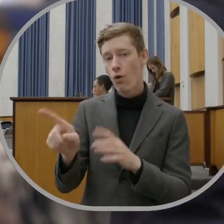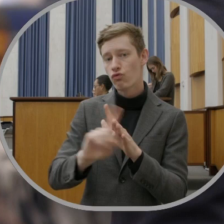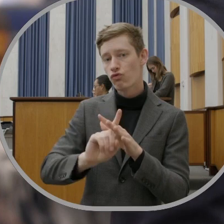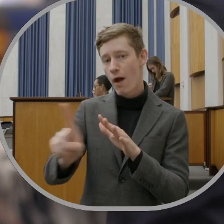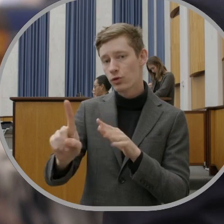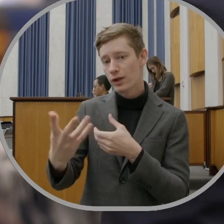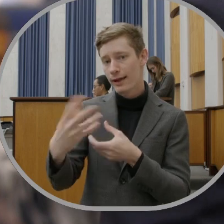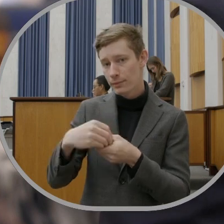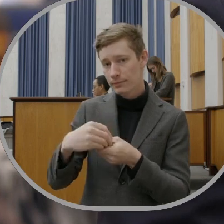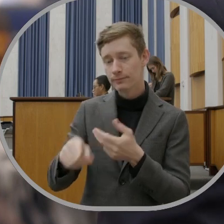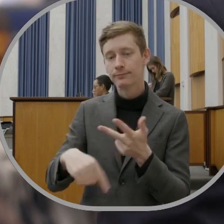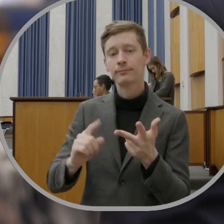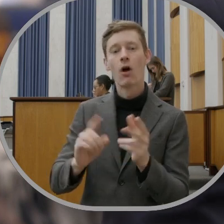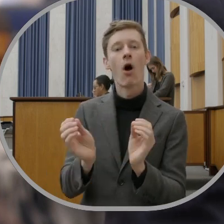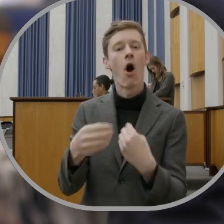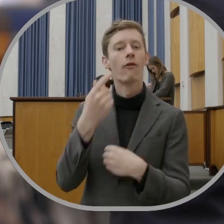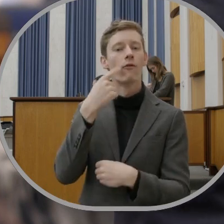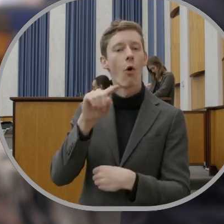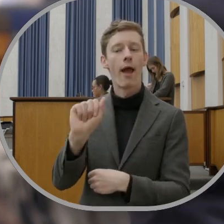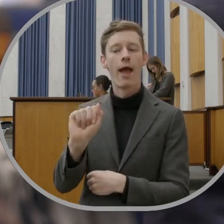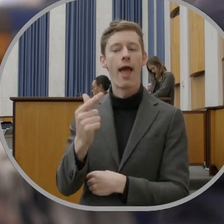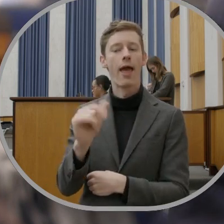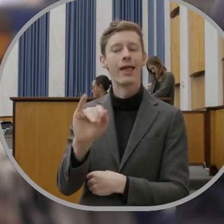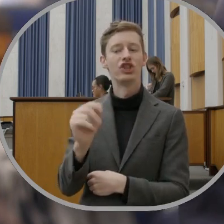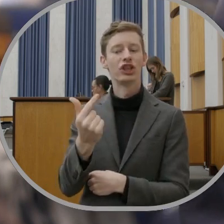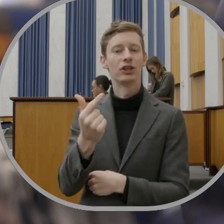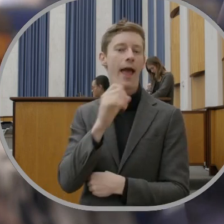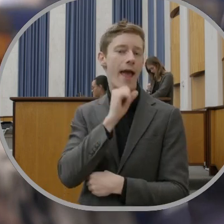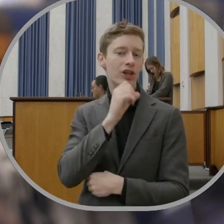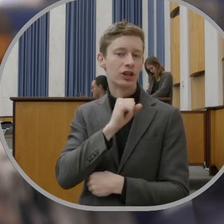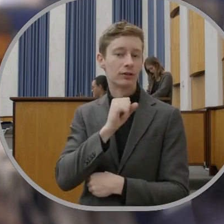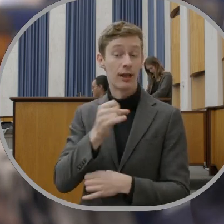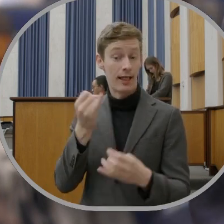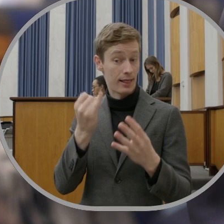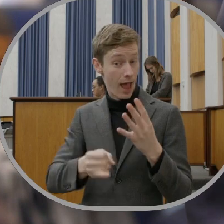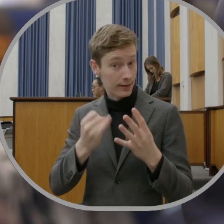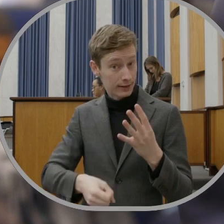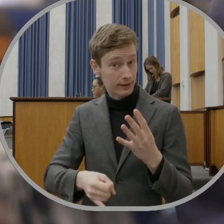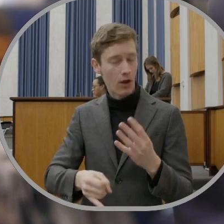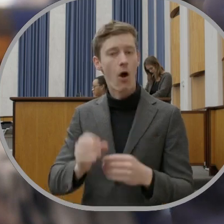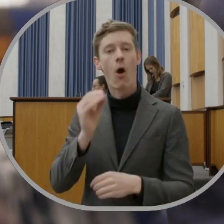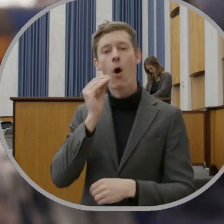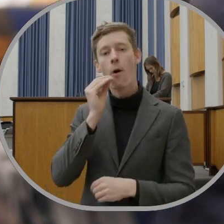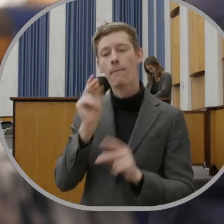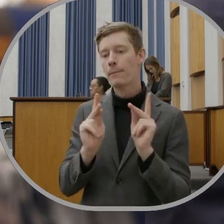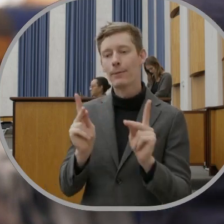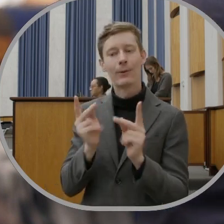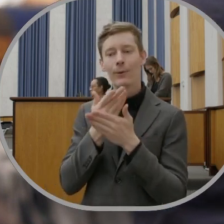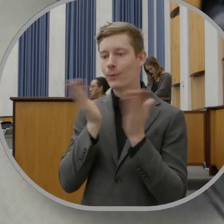Engagement, and the Office of Aging. Lastly, homeless services, where we are